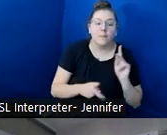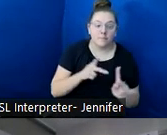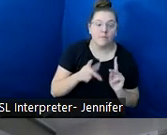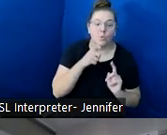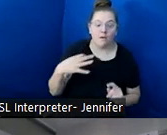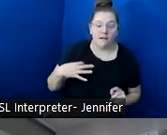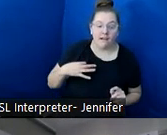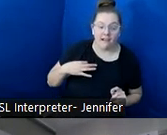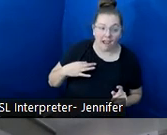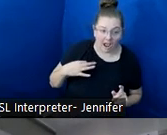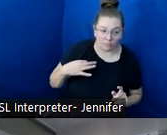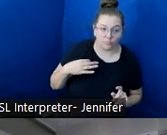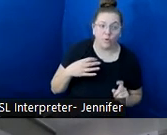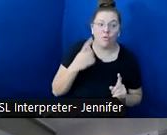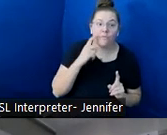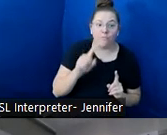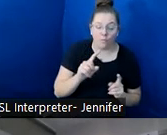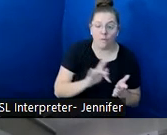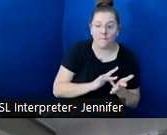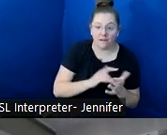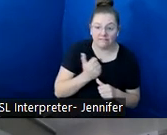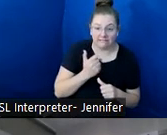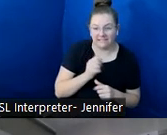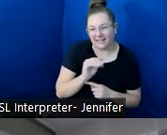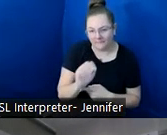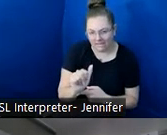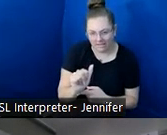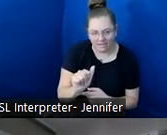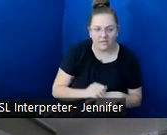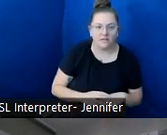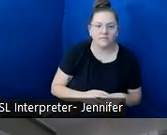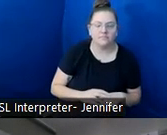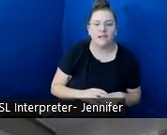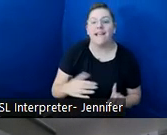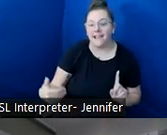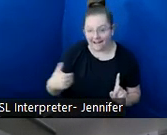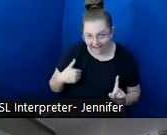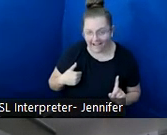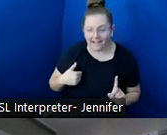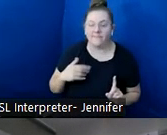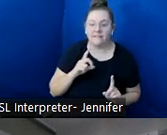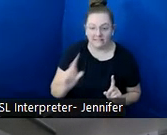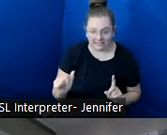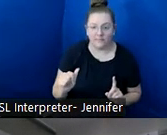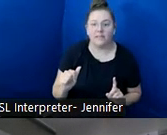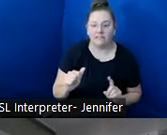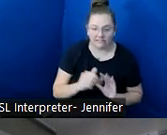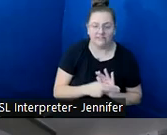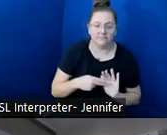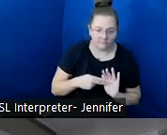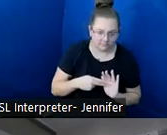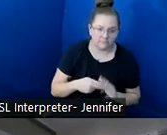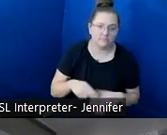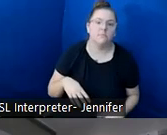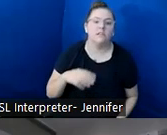assistance, newly eligible for MA, and have disability eligibility status are offered enrollment